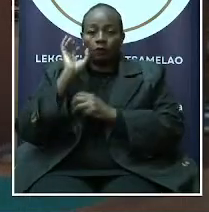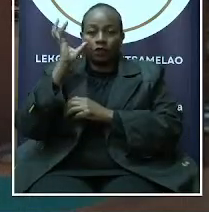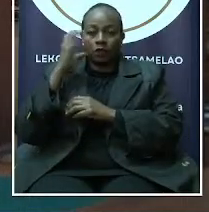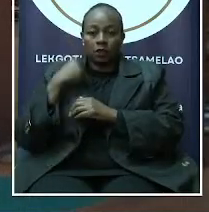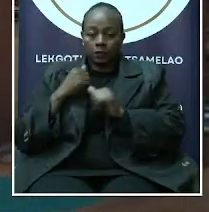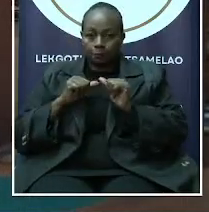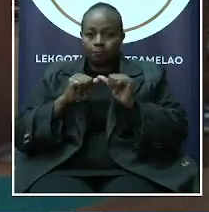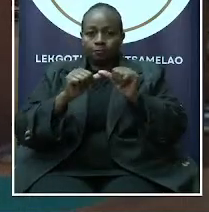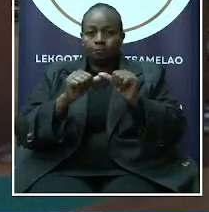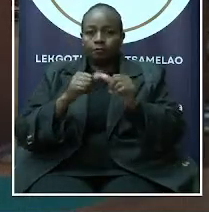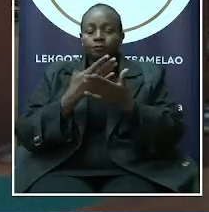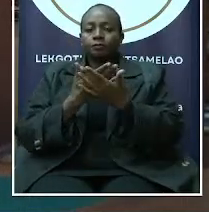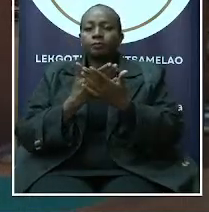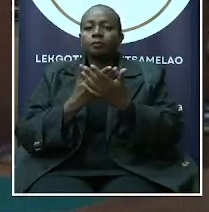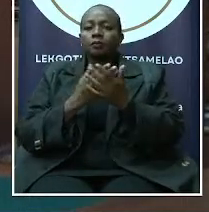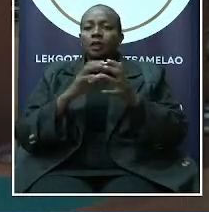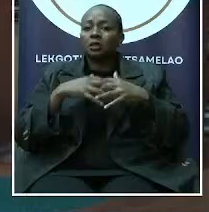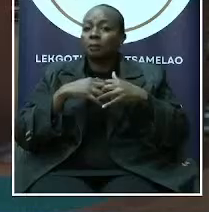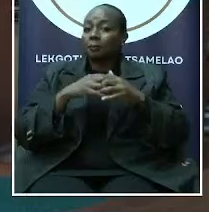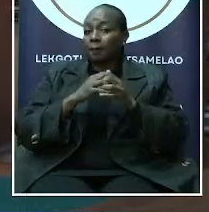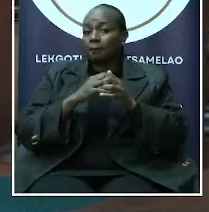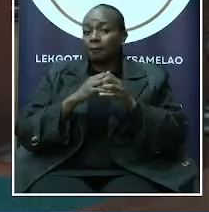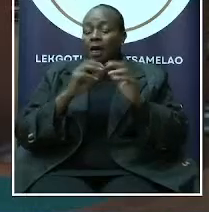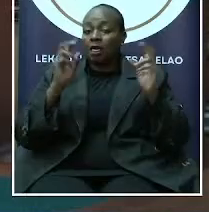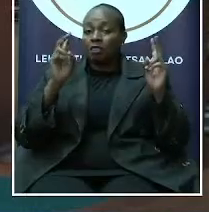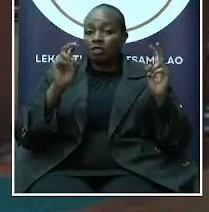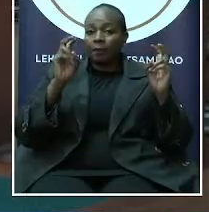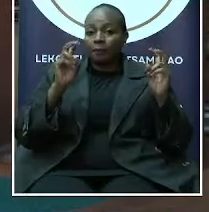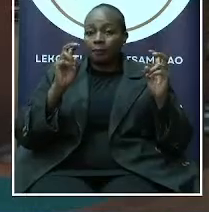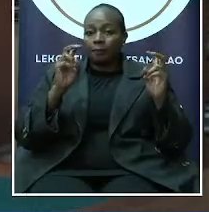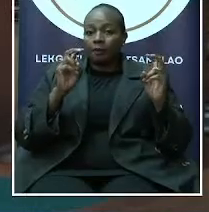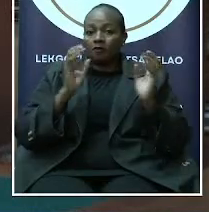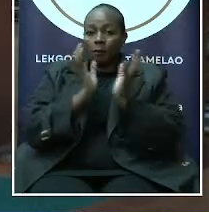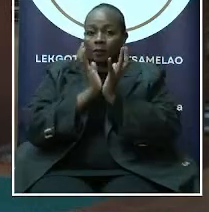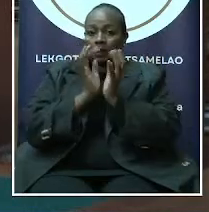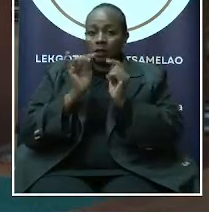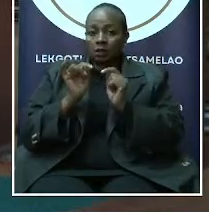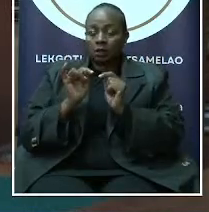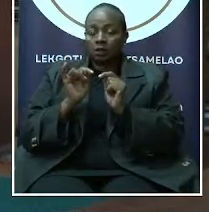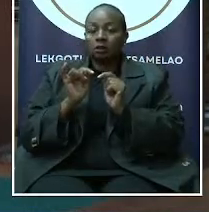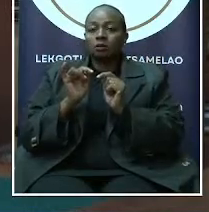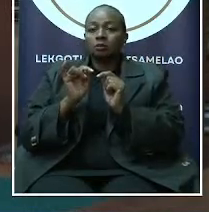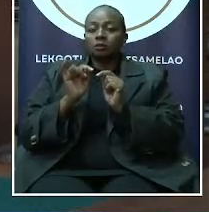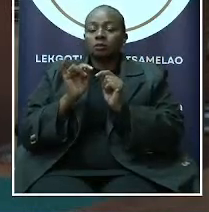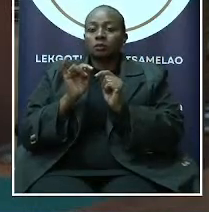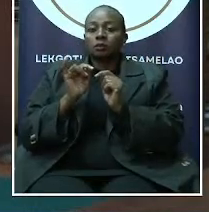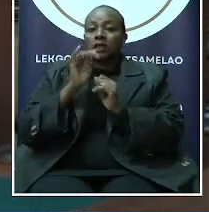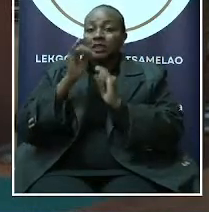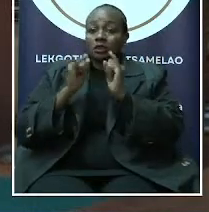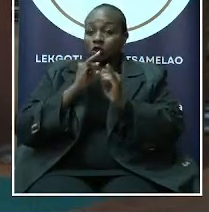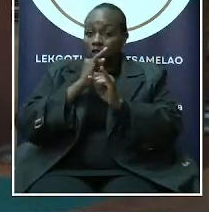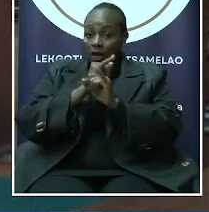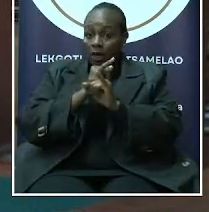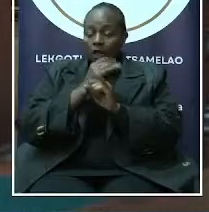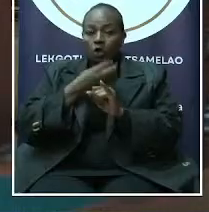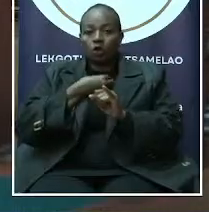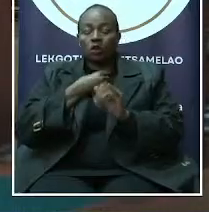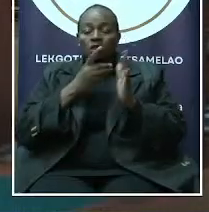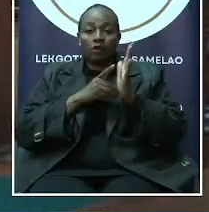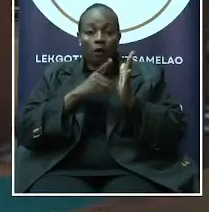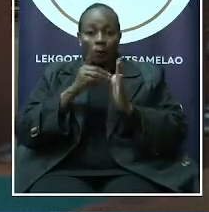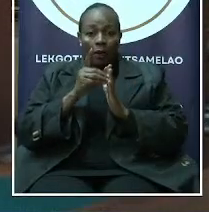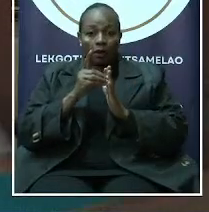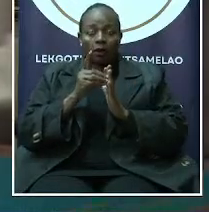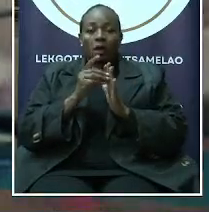is informed by the legislatures, by the theme for this sitting, which is institutionalizing youth development